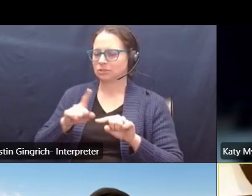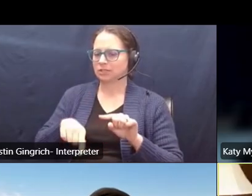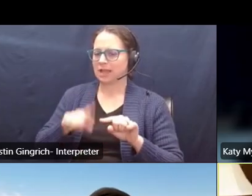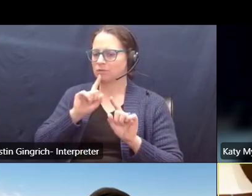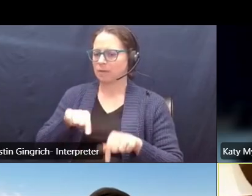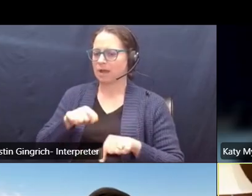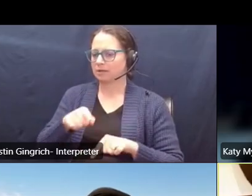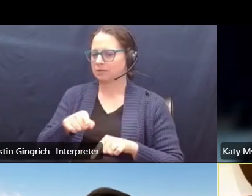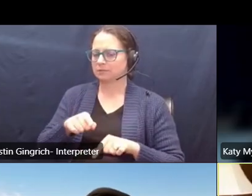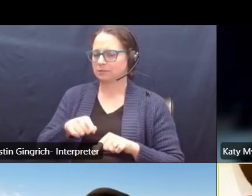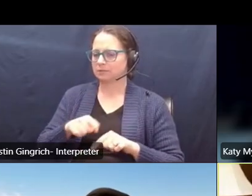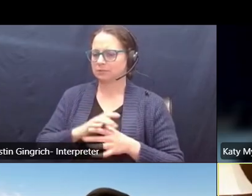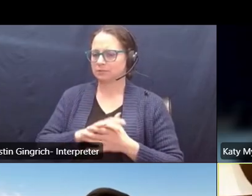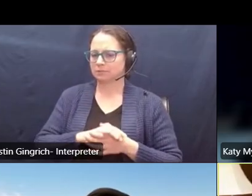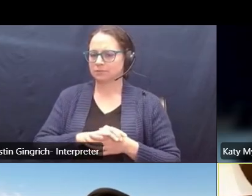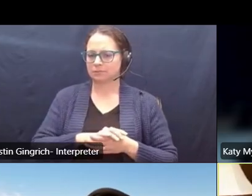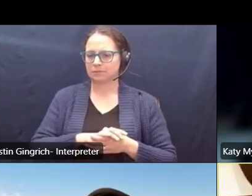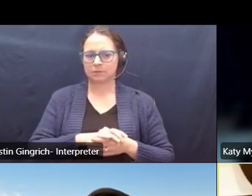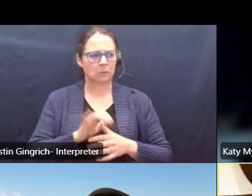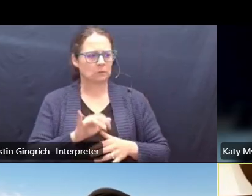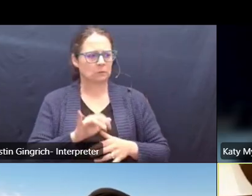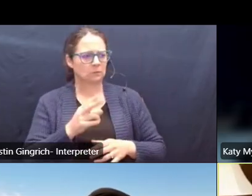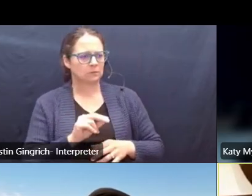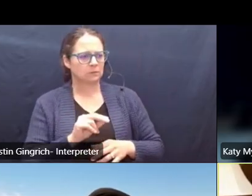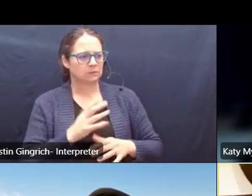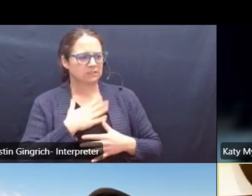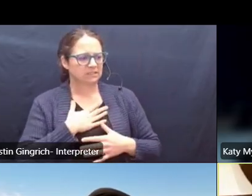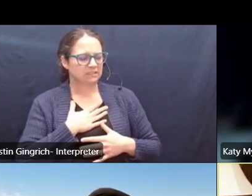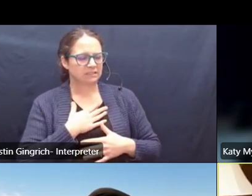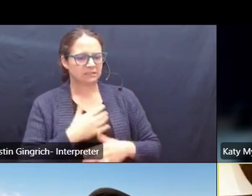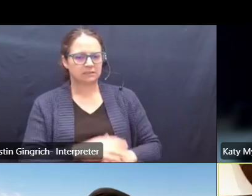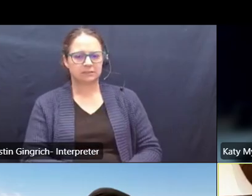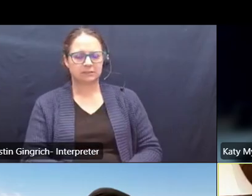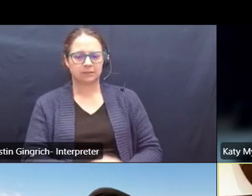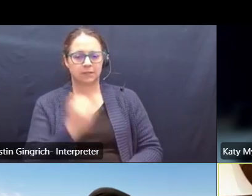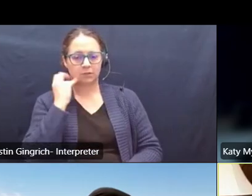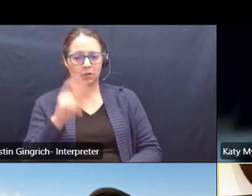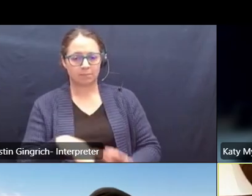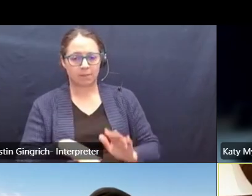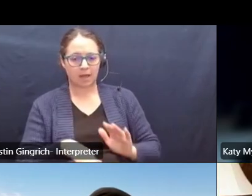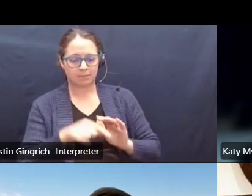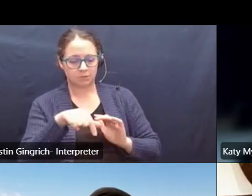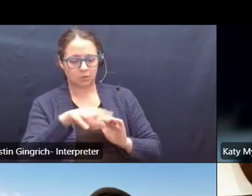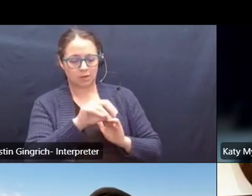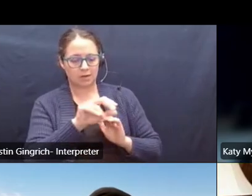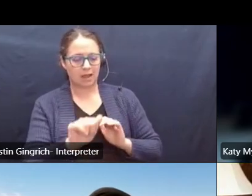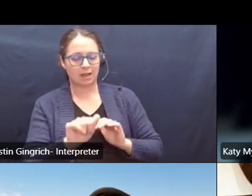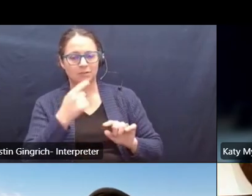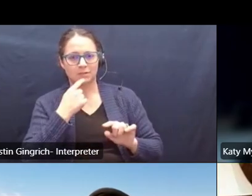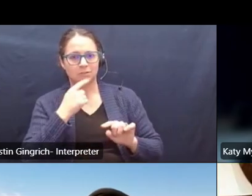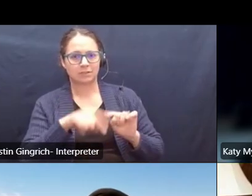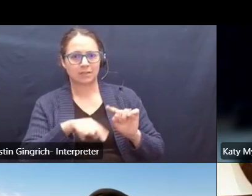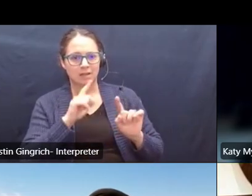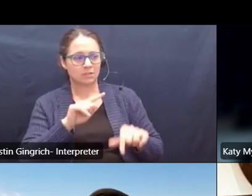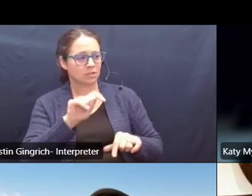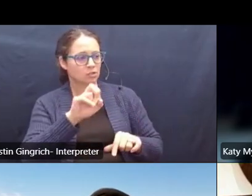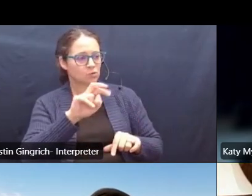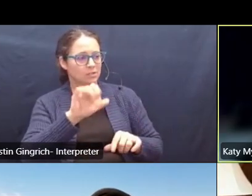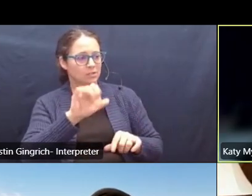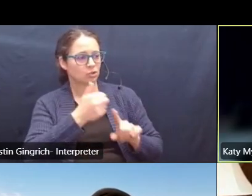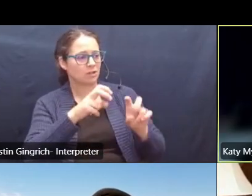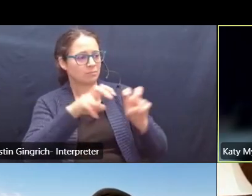respond. Oh no. If you look at the bottom of the Q&A. Oh, there it is. Yes. Yeah. Teresa, Okay. you're a